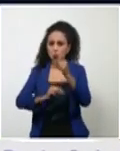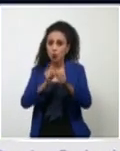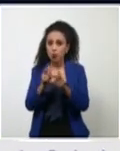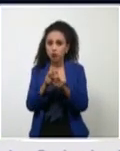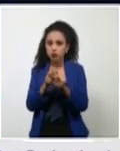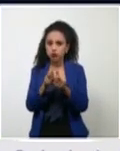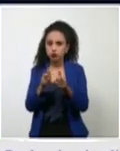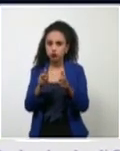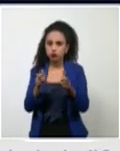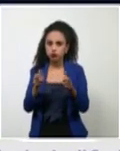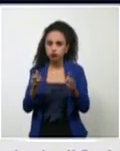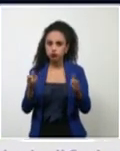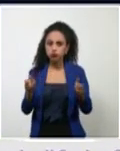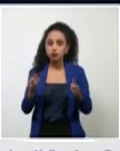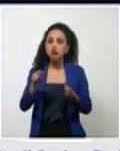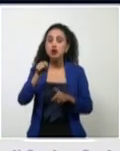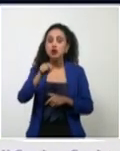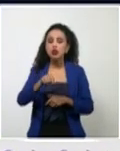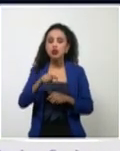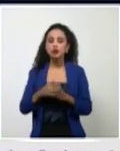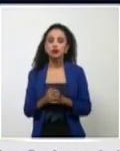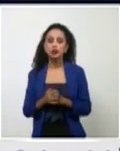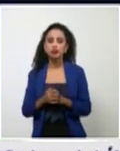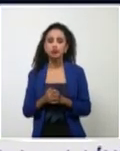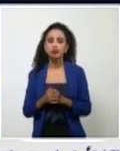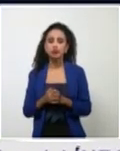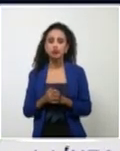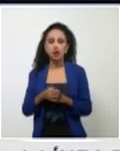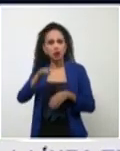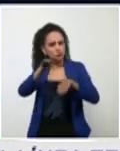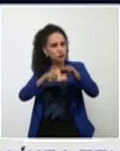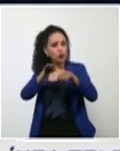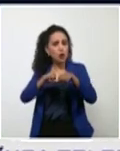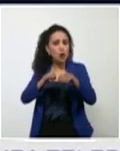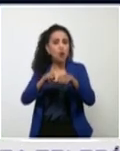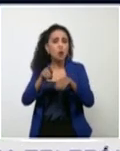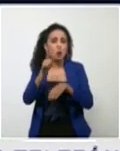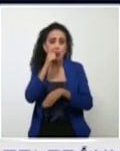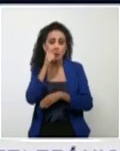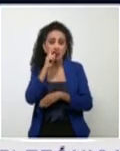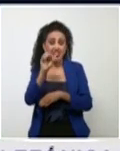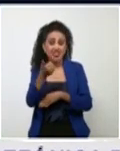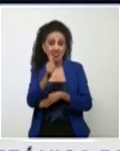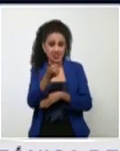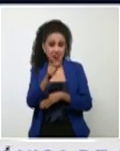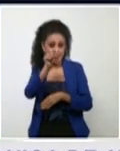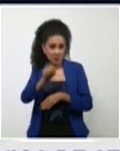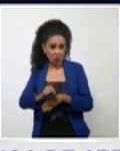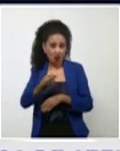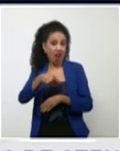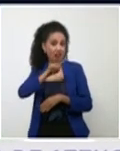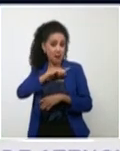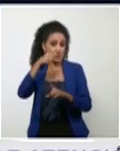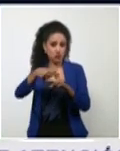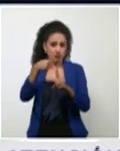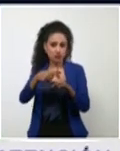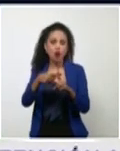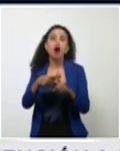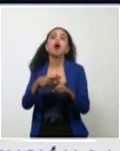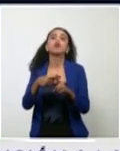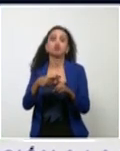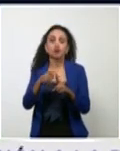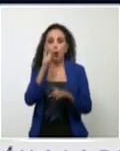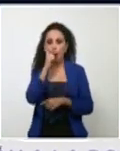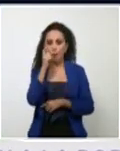49.1% have increased, and are equal to the male sex. And yesterday, 2 of them were male,